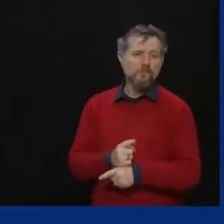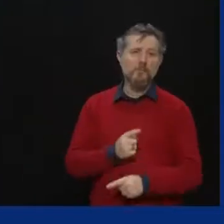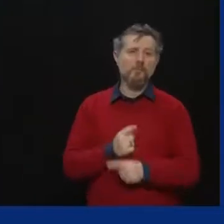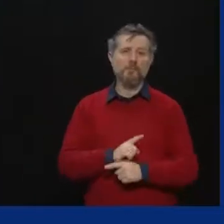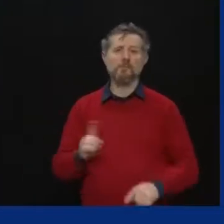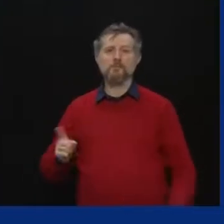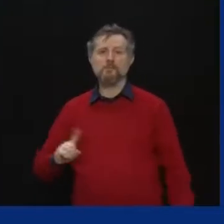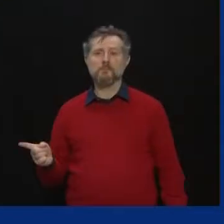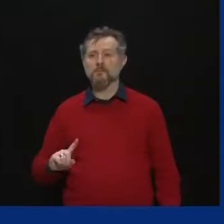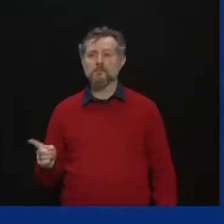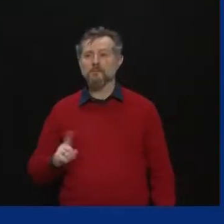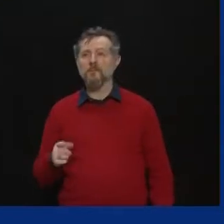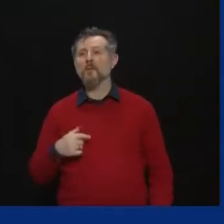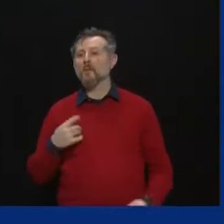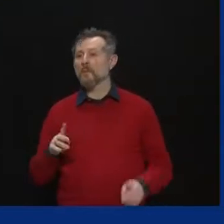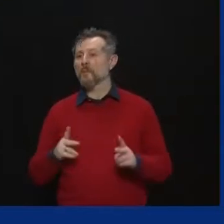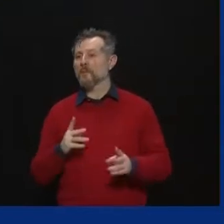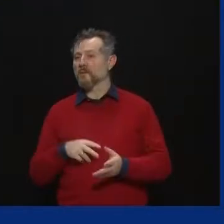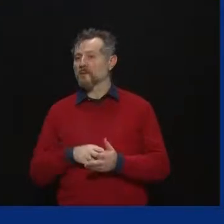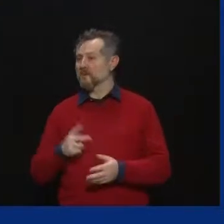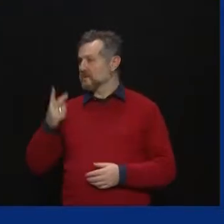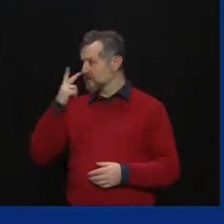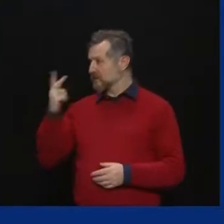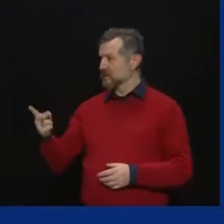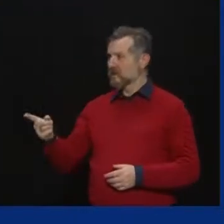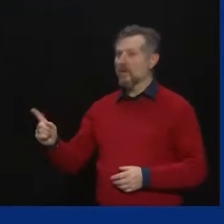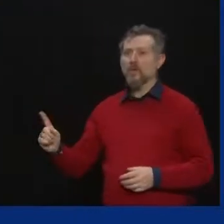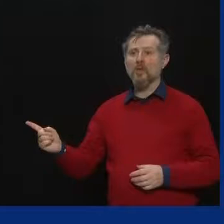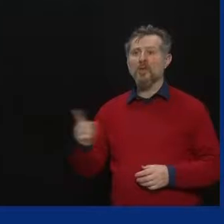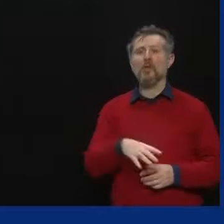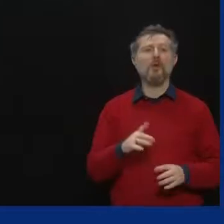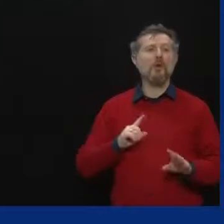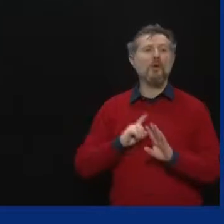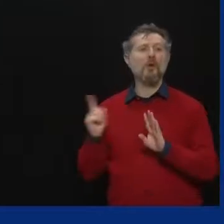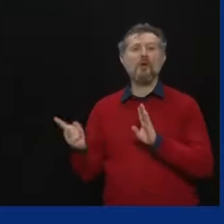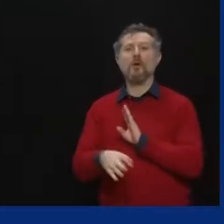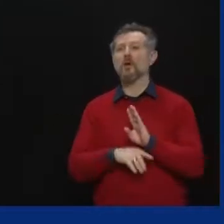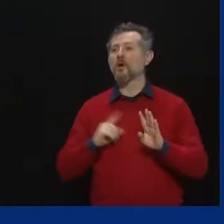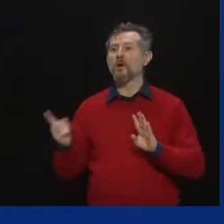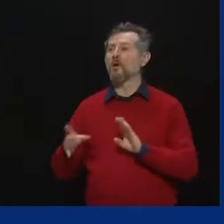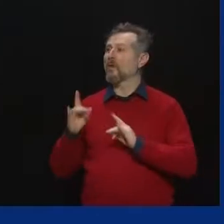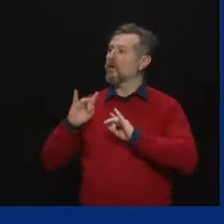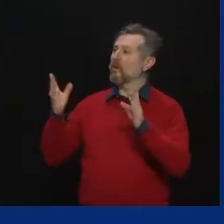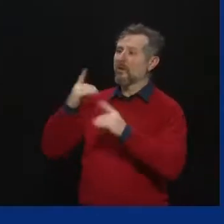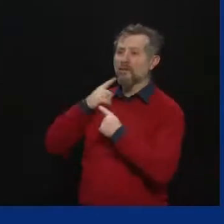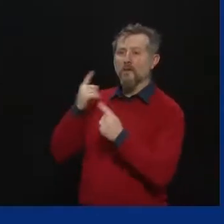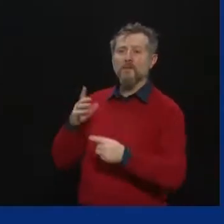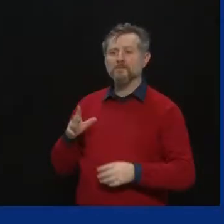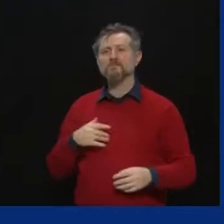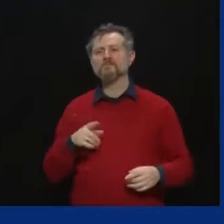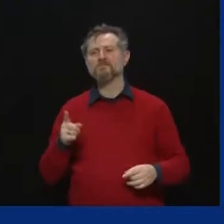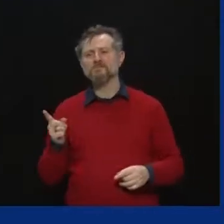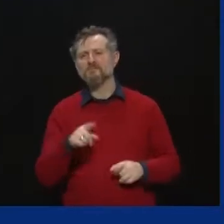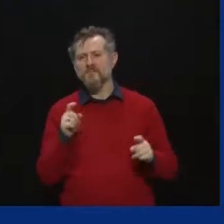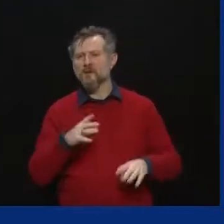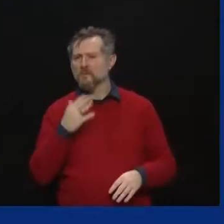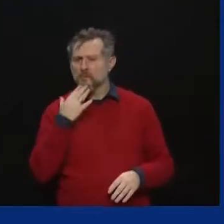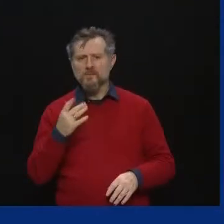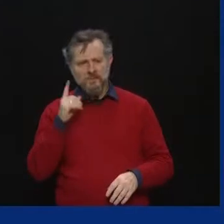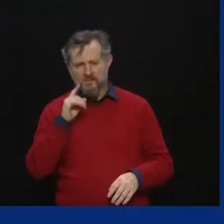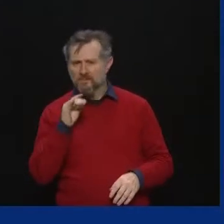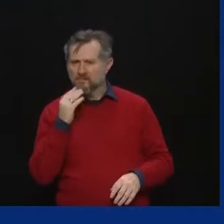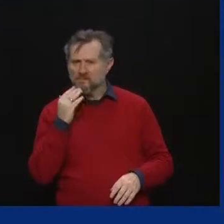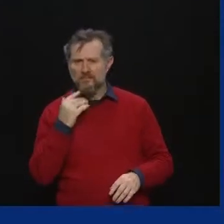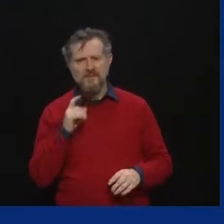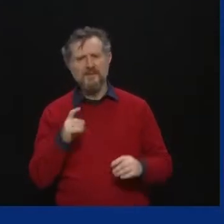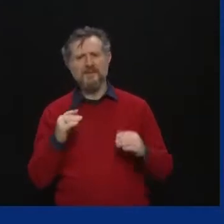be discouraged when they're waiting in lines. And I think the people who are getting tested, they're doing the right thing. We want to make sure that everyone is treated equally in